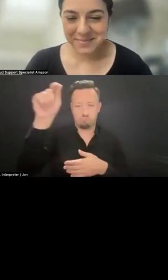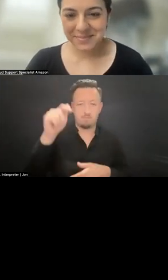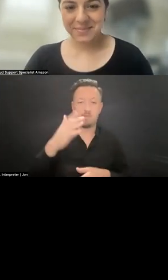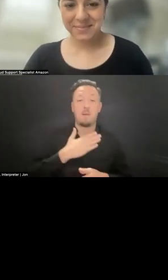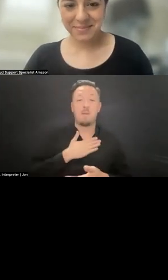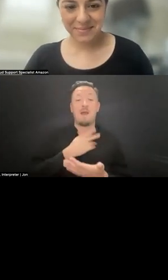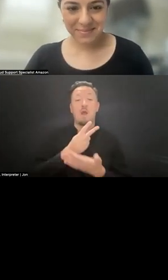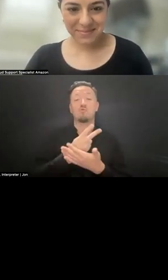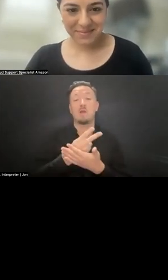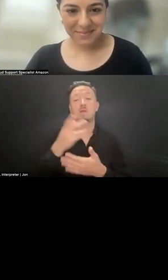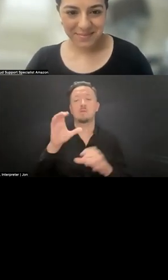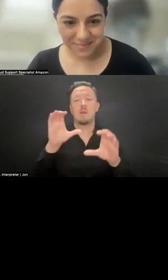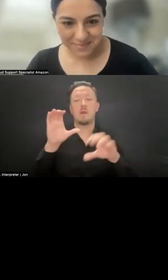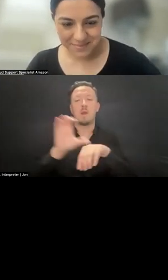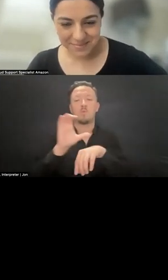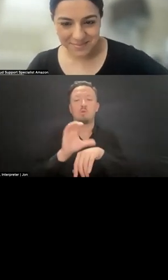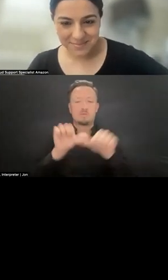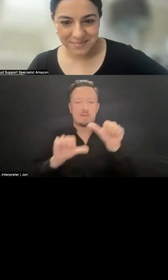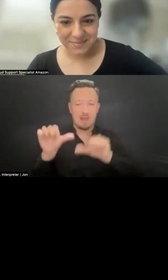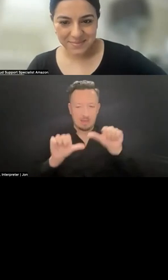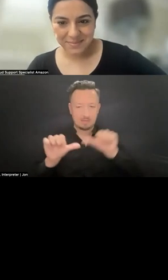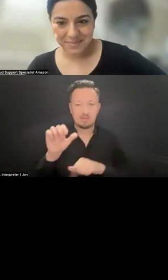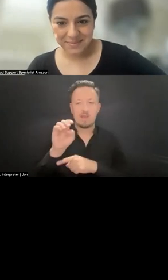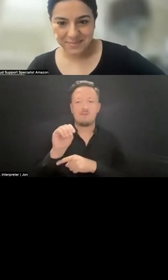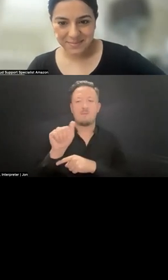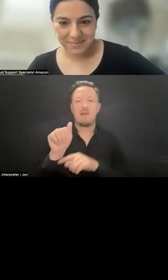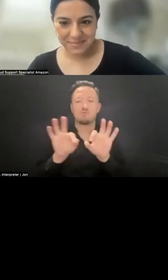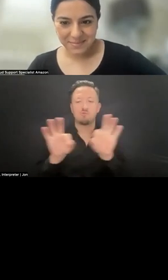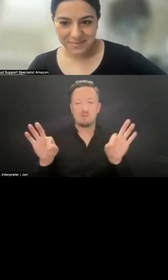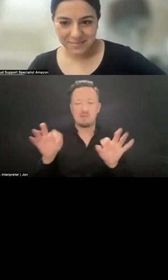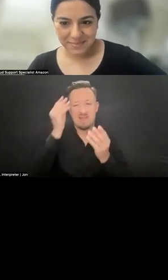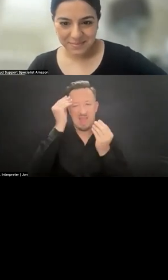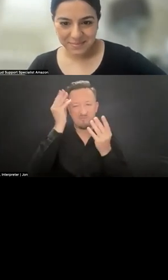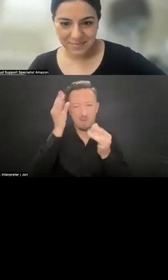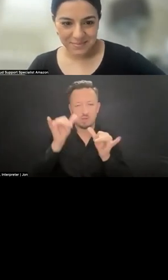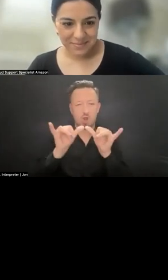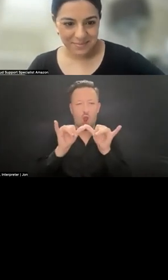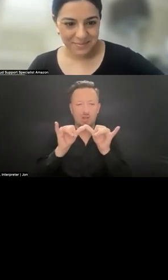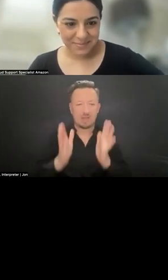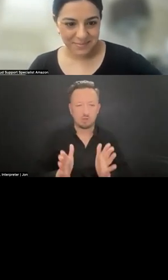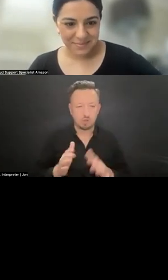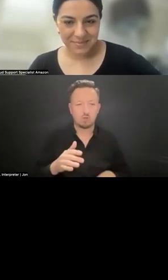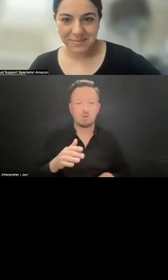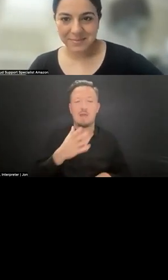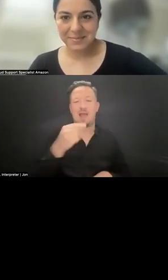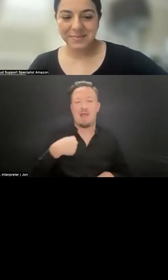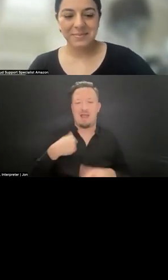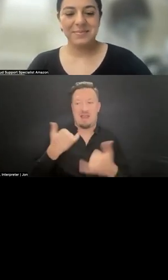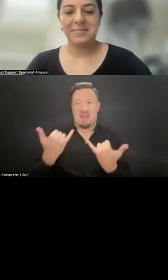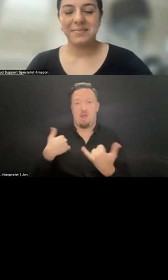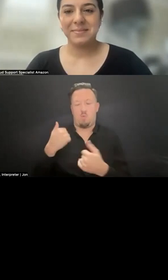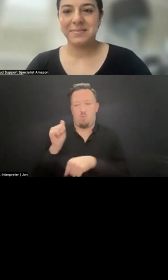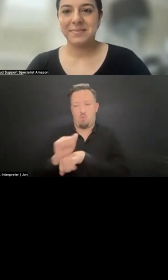is in computer science, master's in information architecture, and I have a doctorate I'm working on